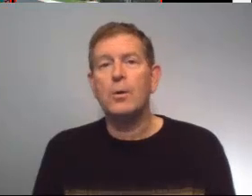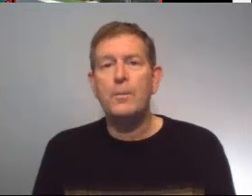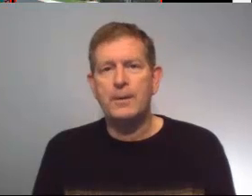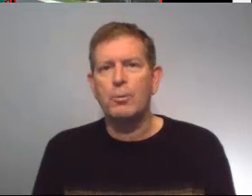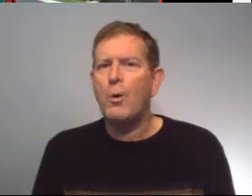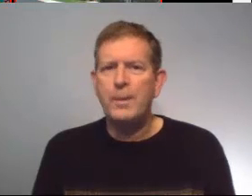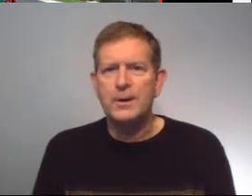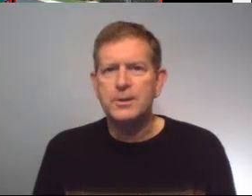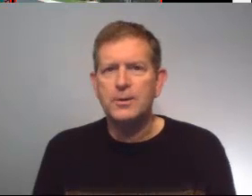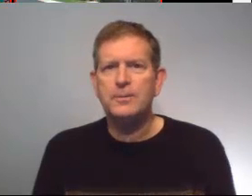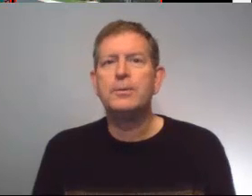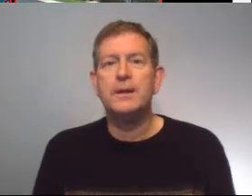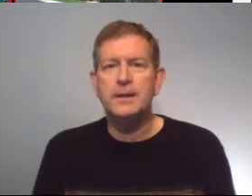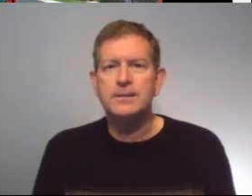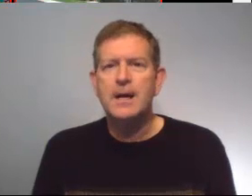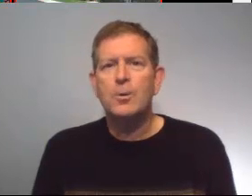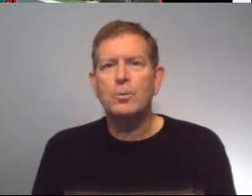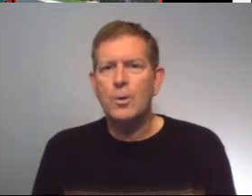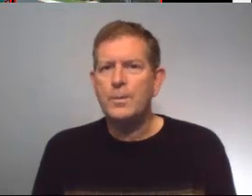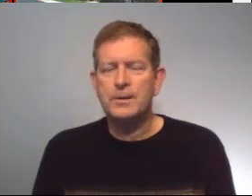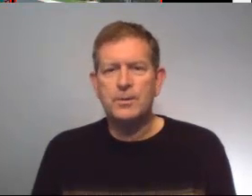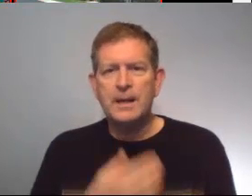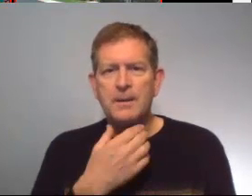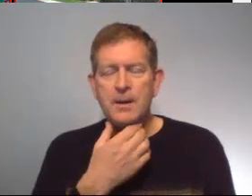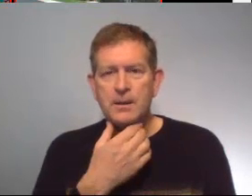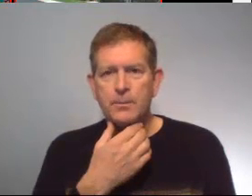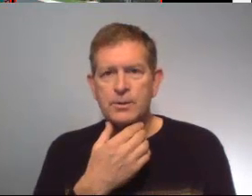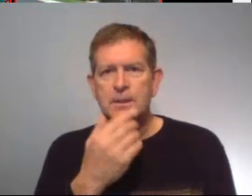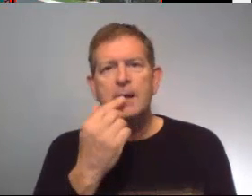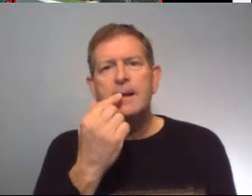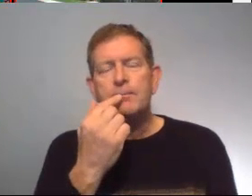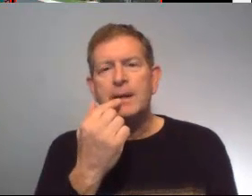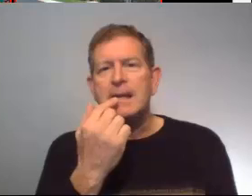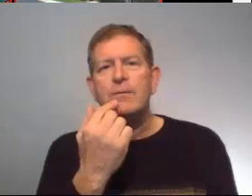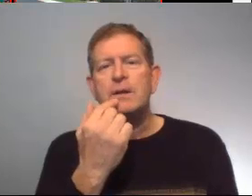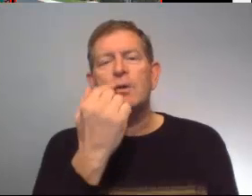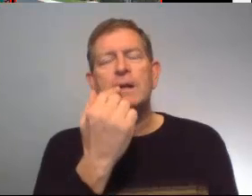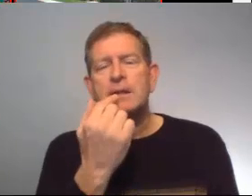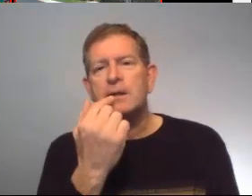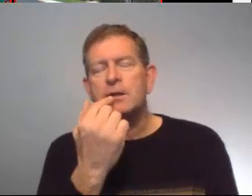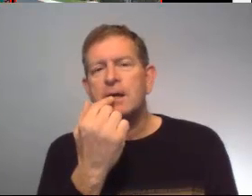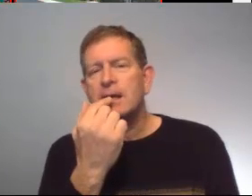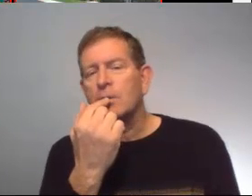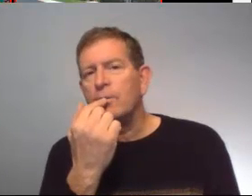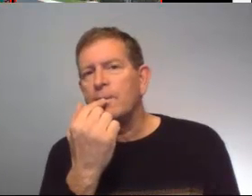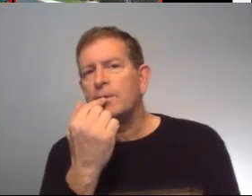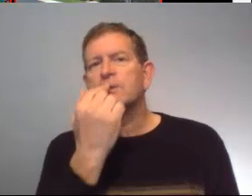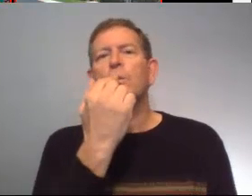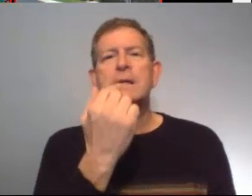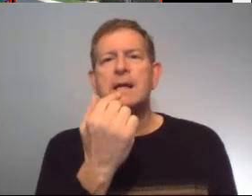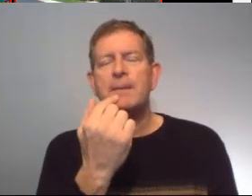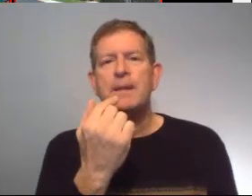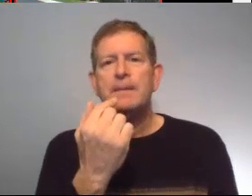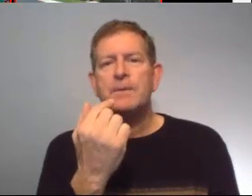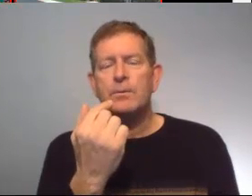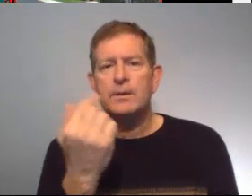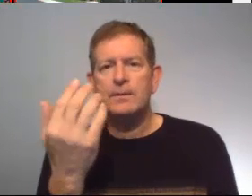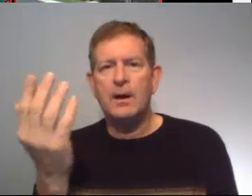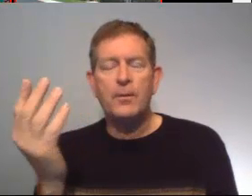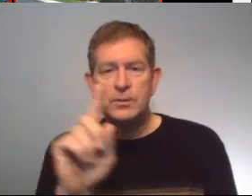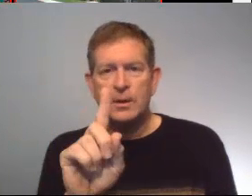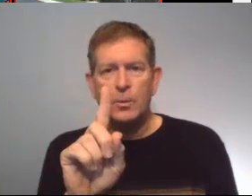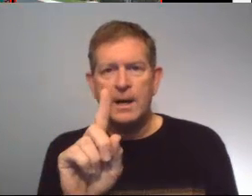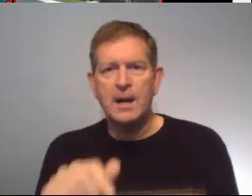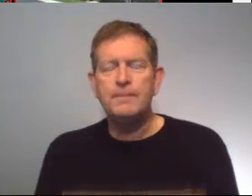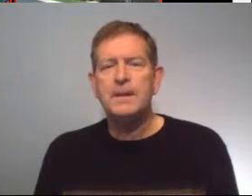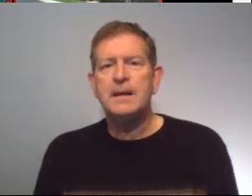not Roberto. Please, Roberto, like an American person. But even you don't let your tongue hit the roof of your mouth just one time, although